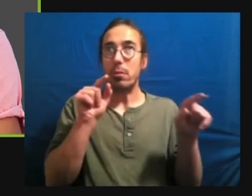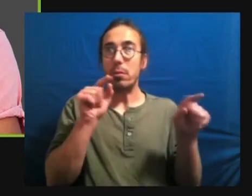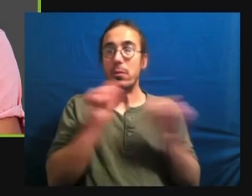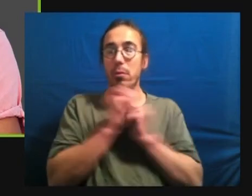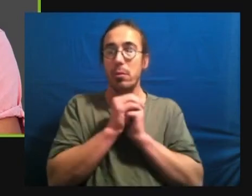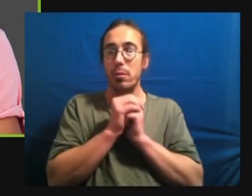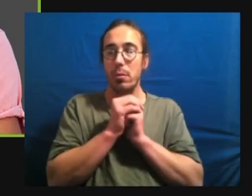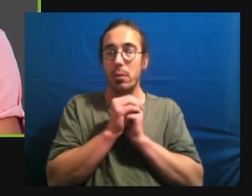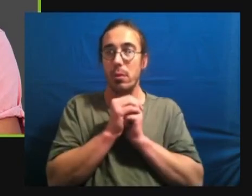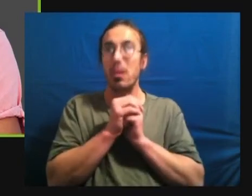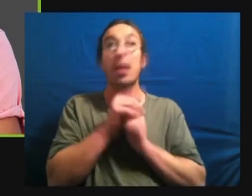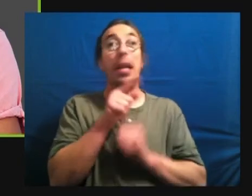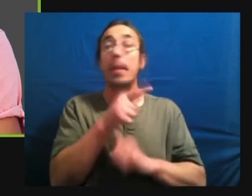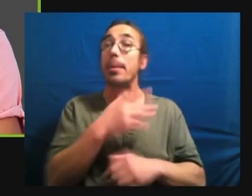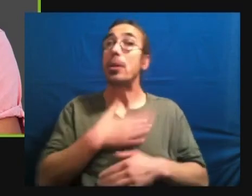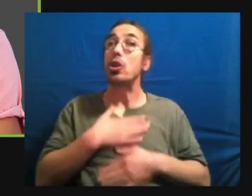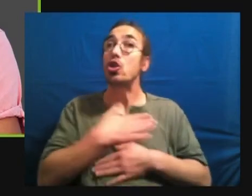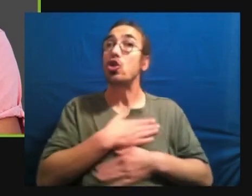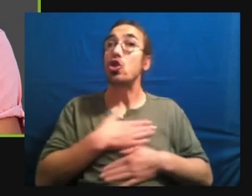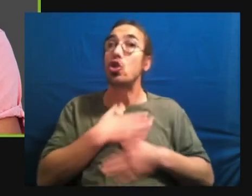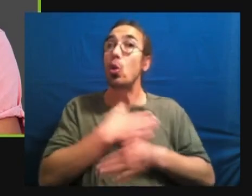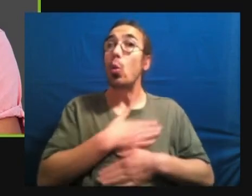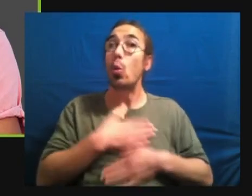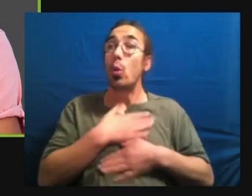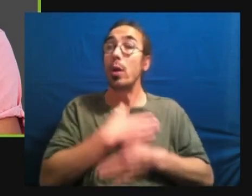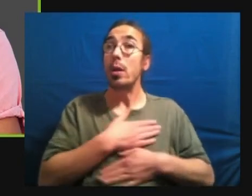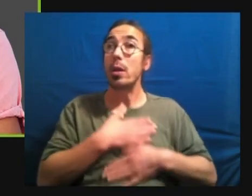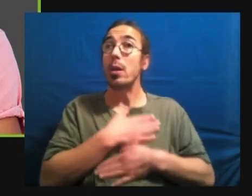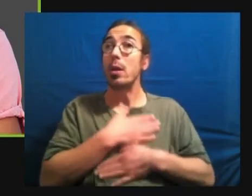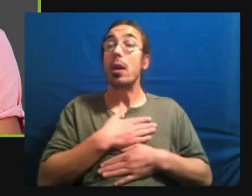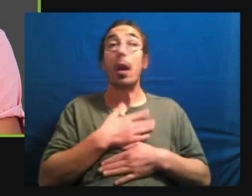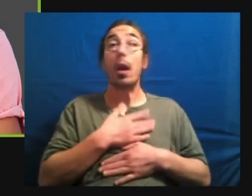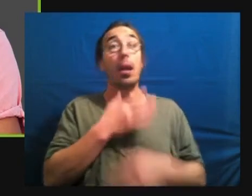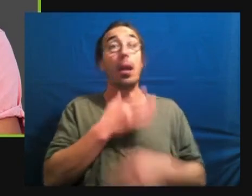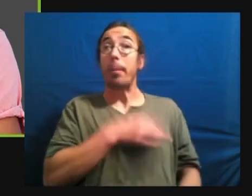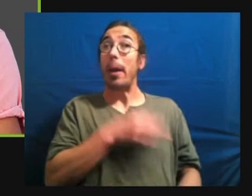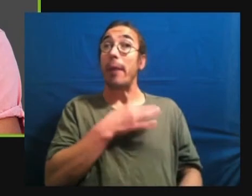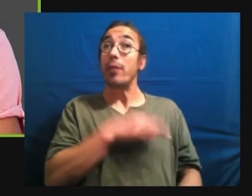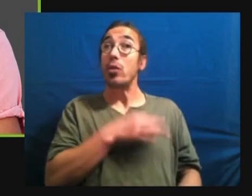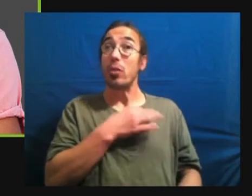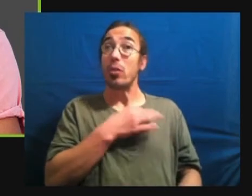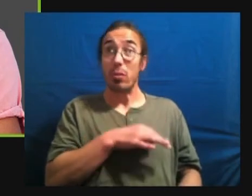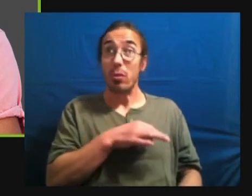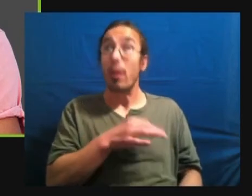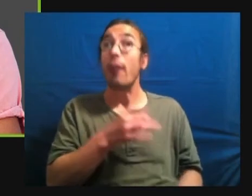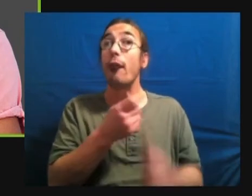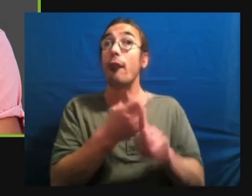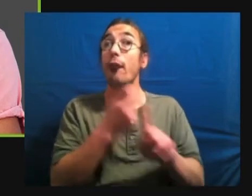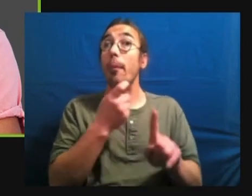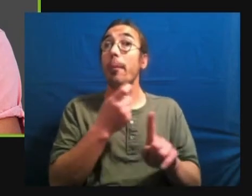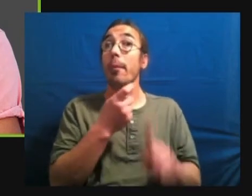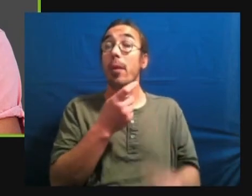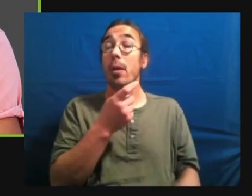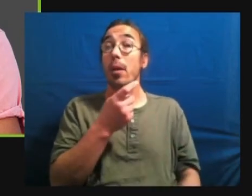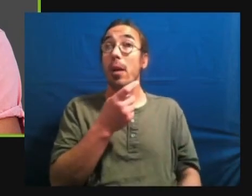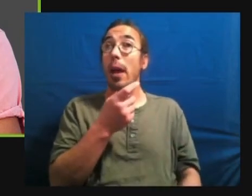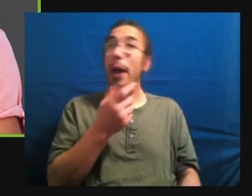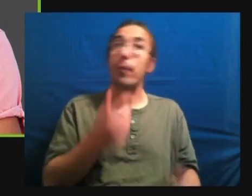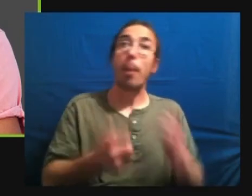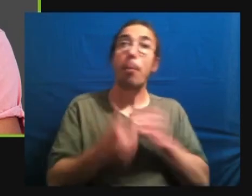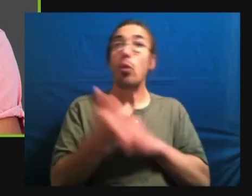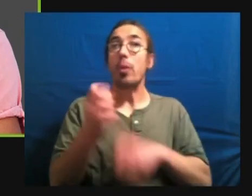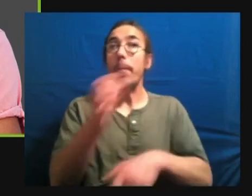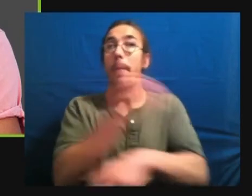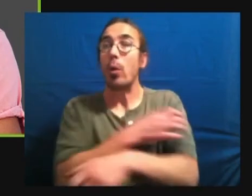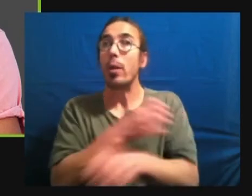enjoying and benefiting from the privilege of having the most power and the most